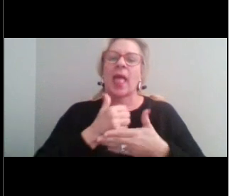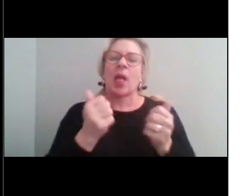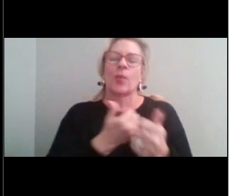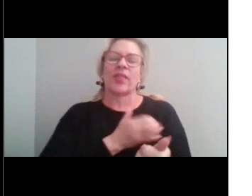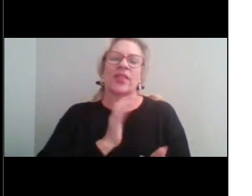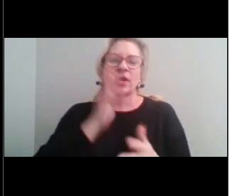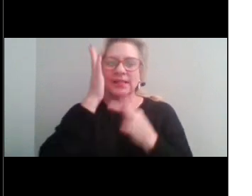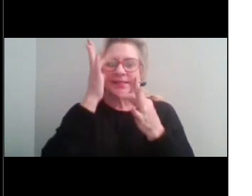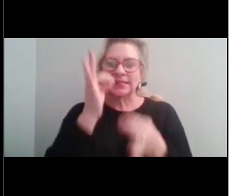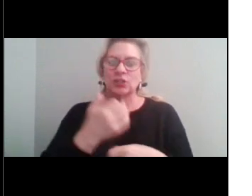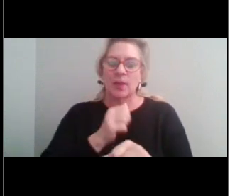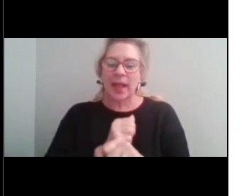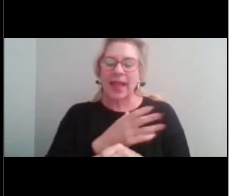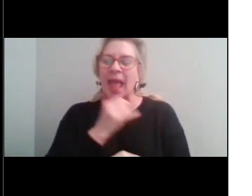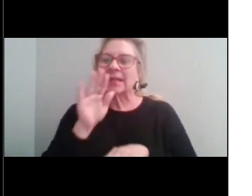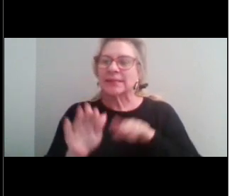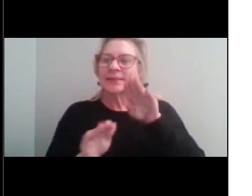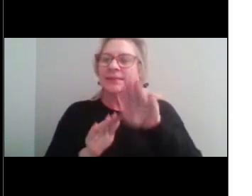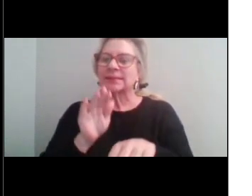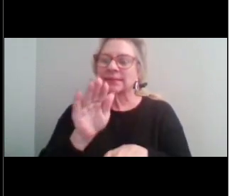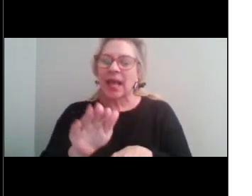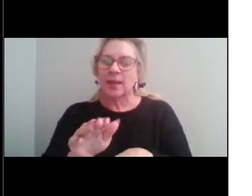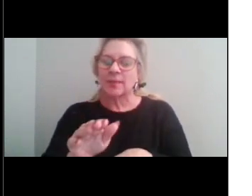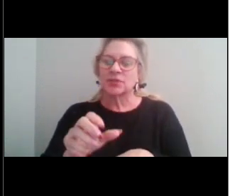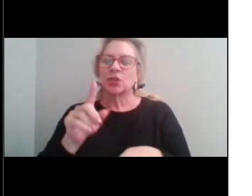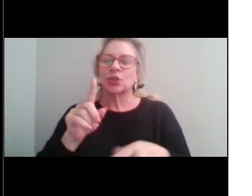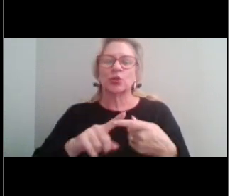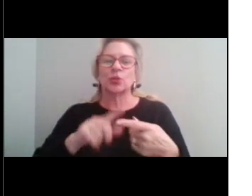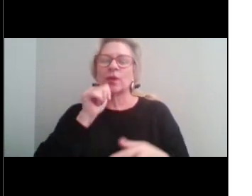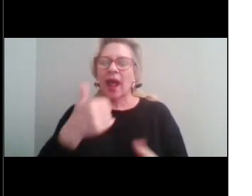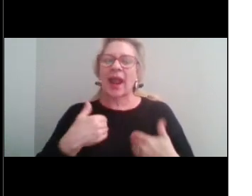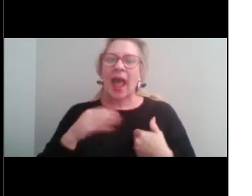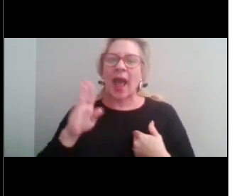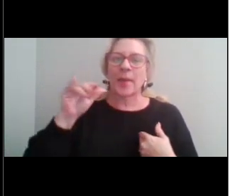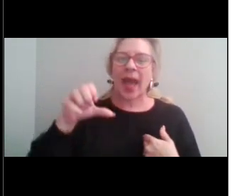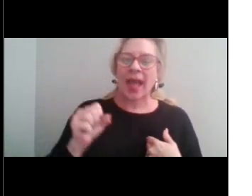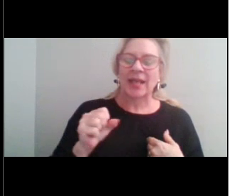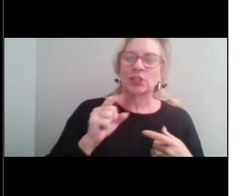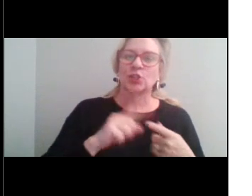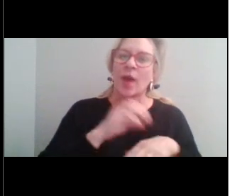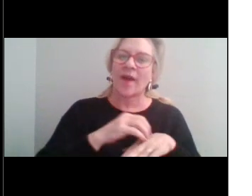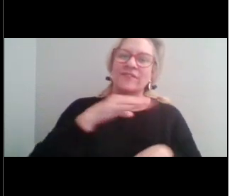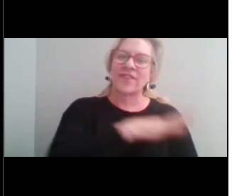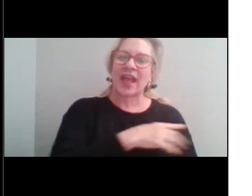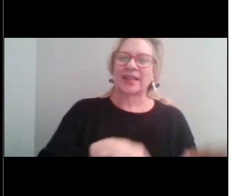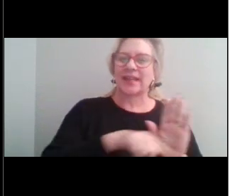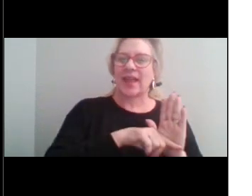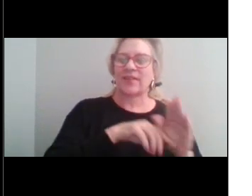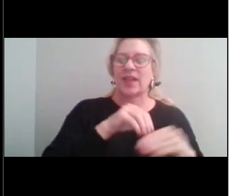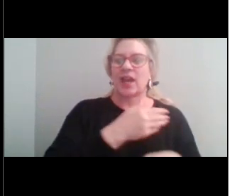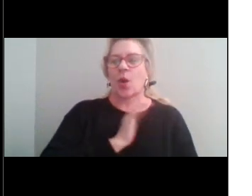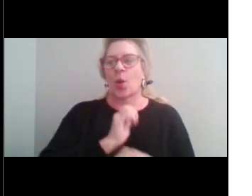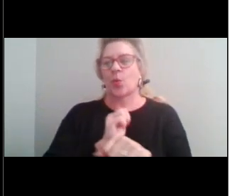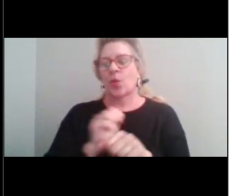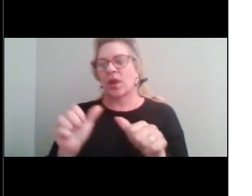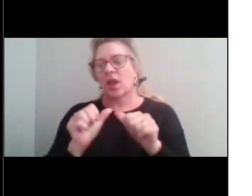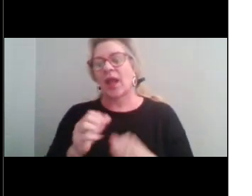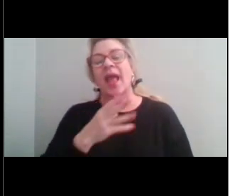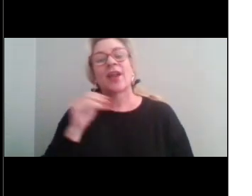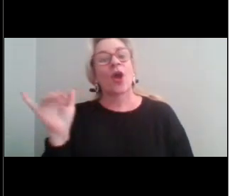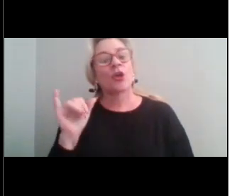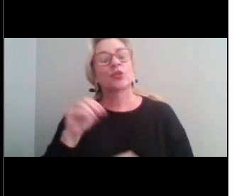steps to prevent implicit bias from negatively affecting workplace decisions, conduct, and also through our hiring and